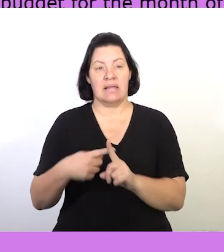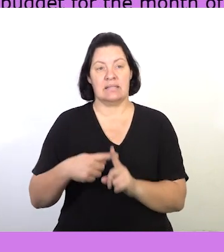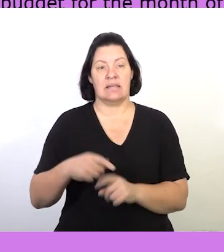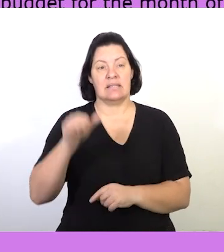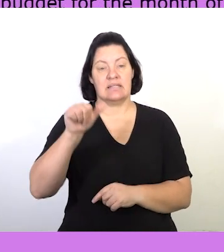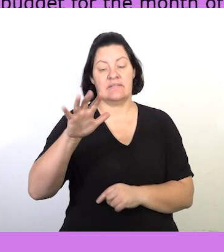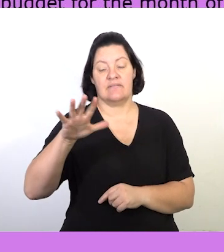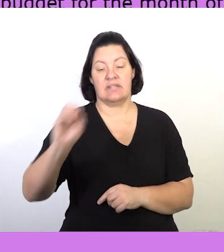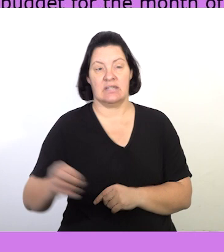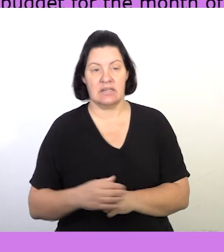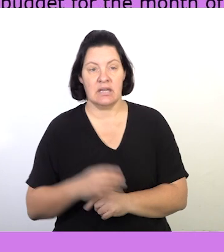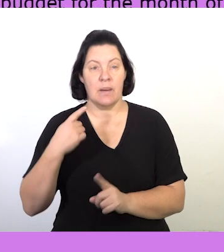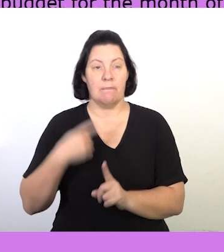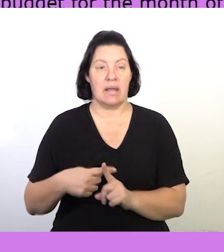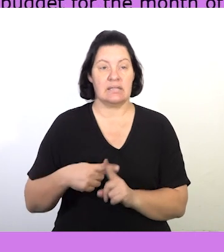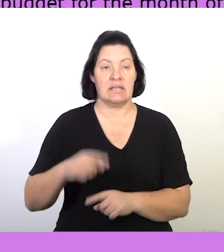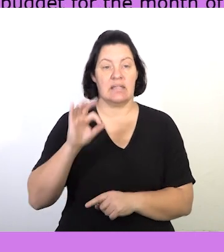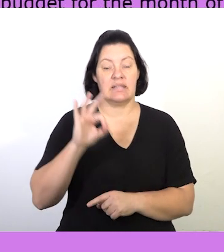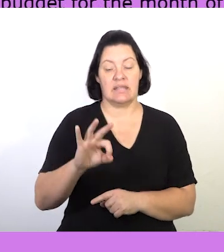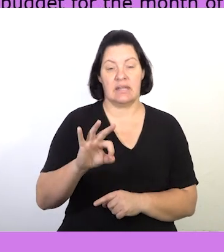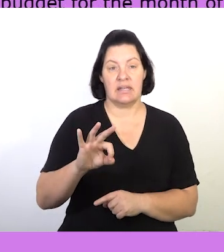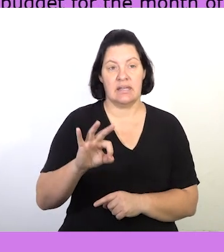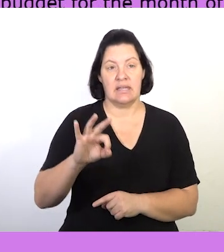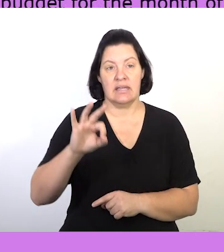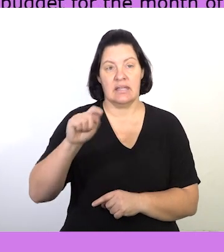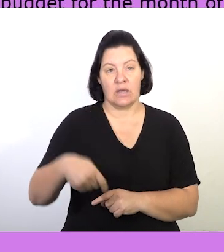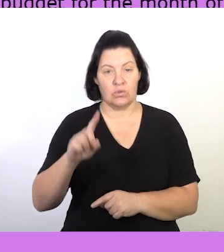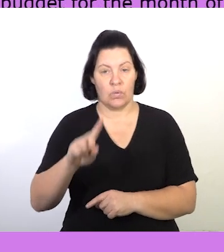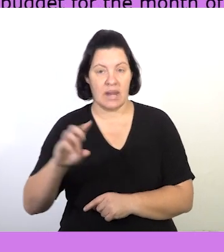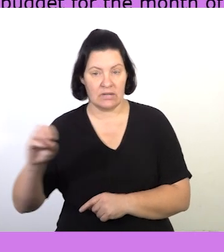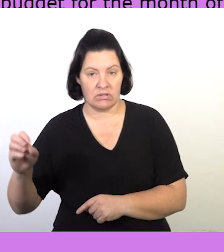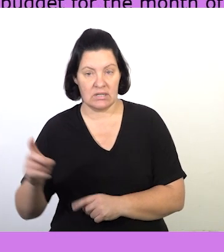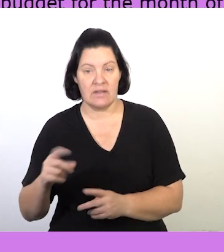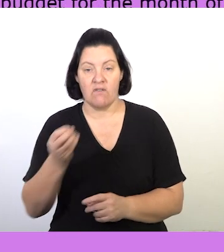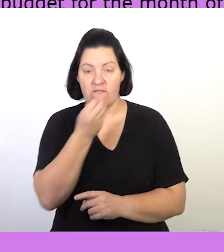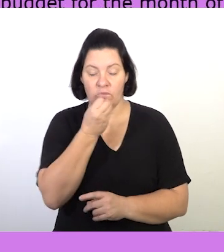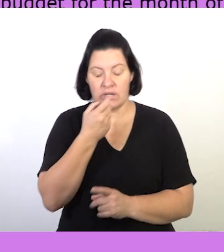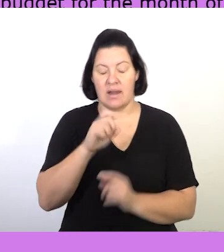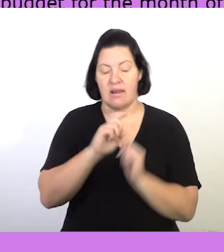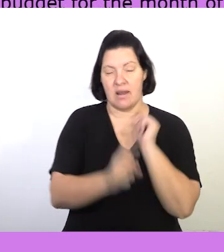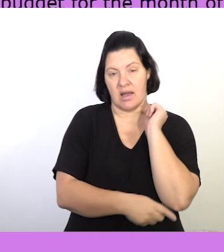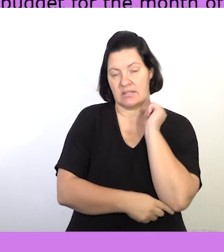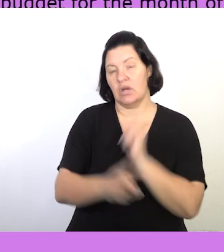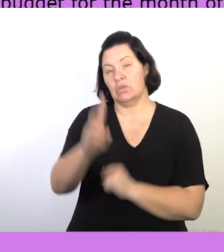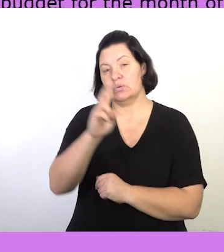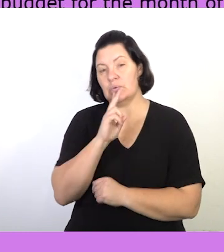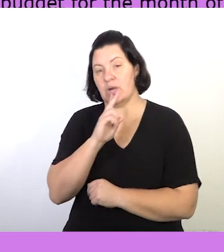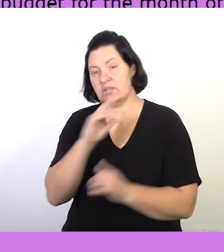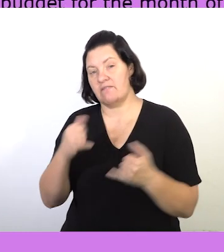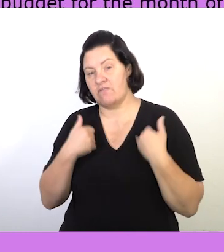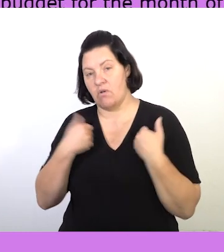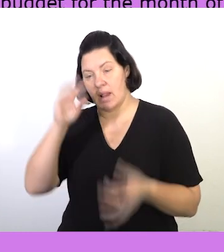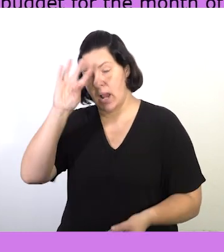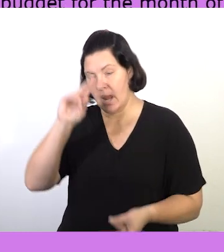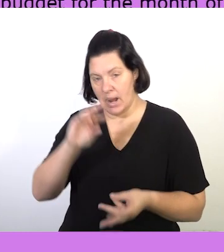3,999 Rand plus 650 Rand plus 3,100 for groceries, and then lastly 2,000